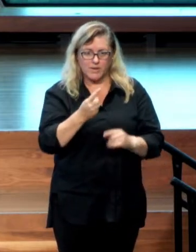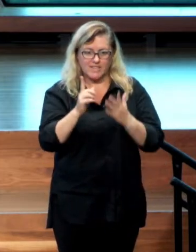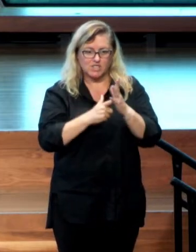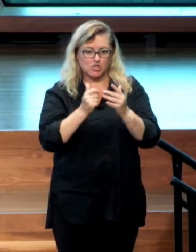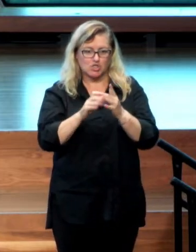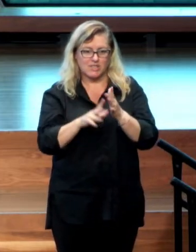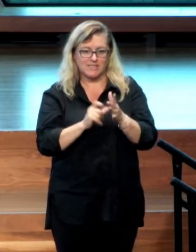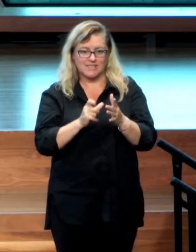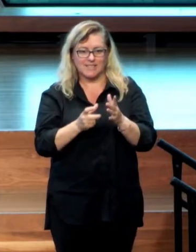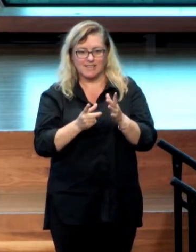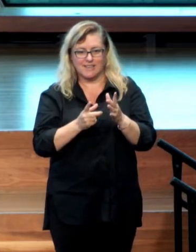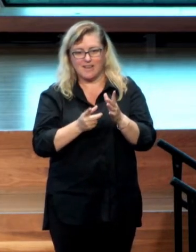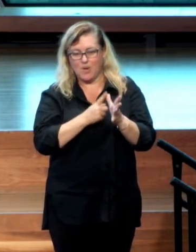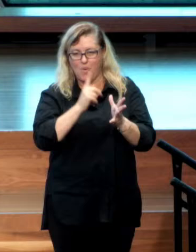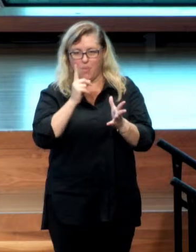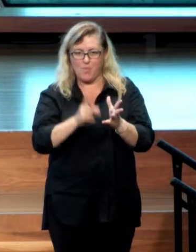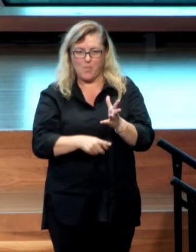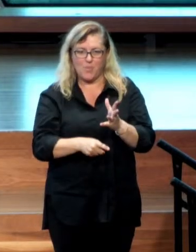Jessica O.